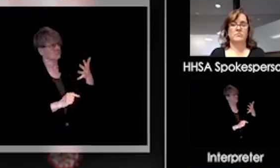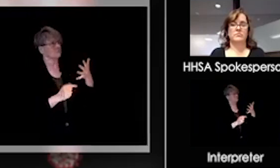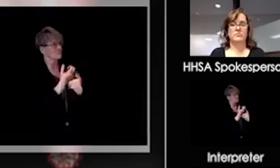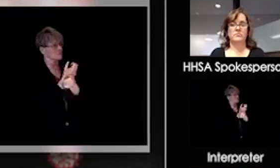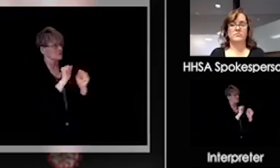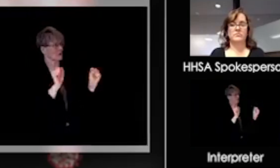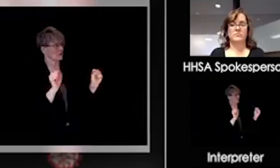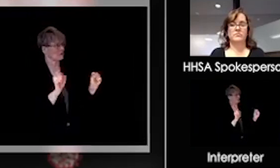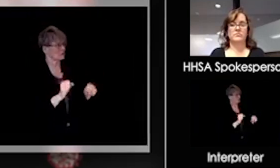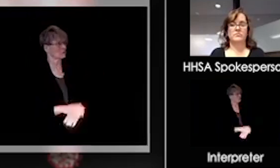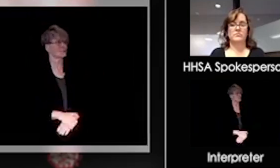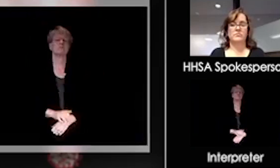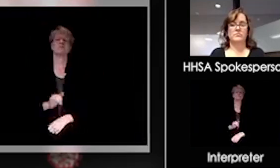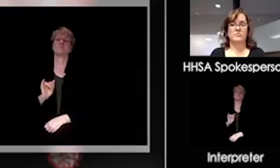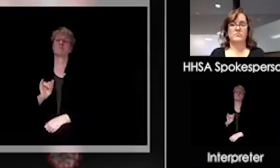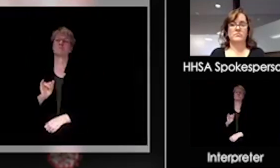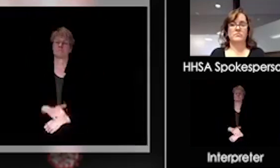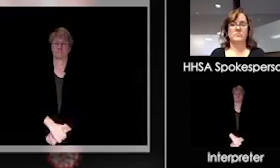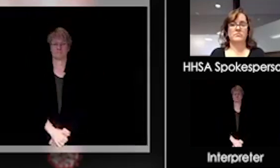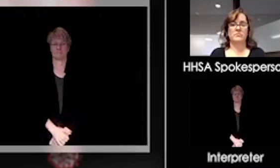are a safe place for all of us to go.